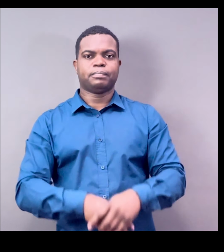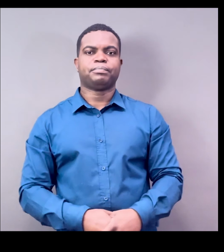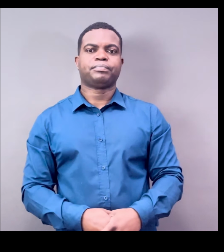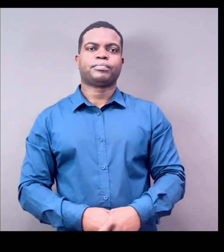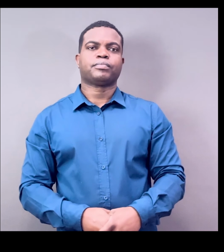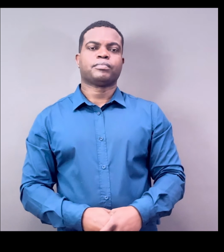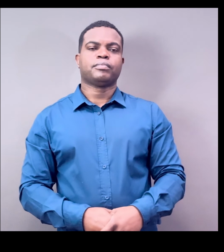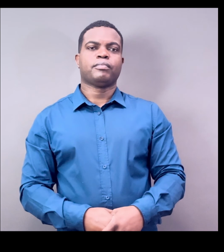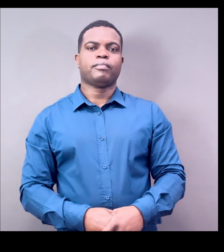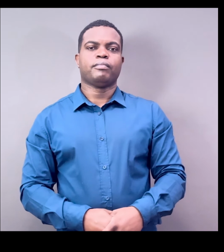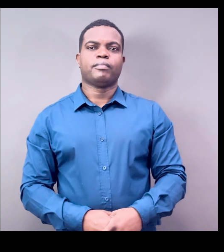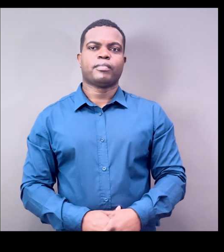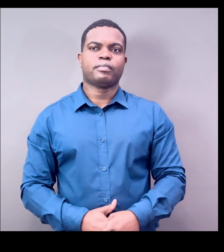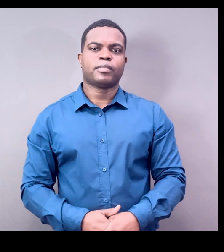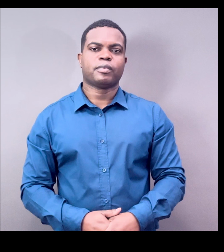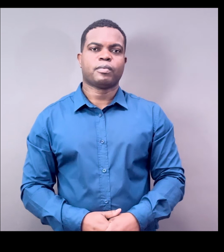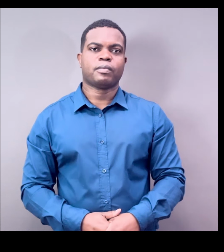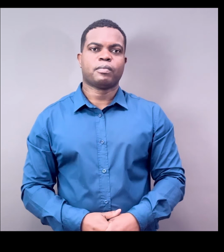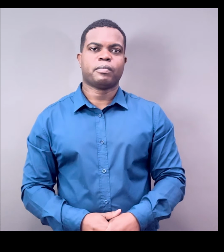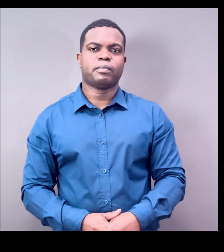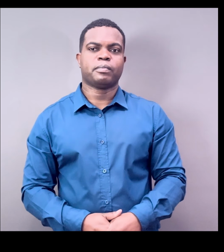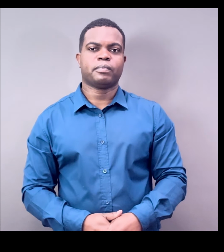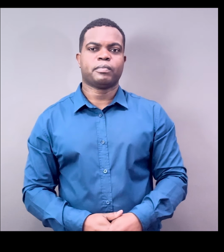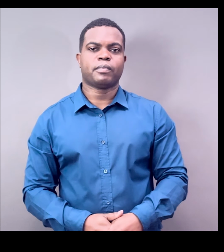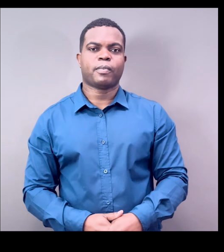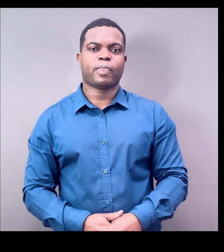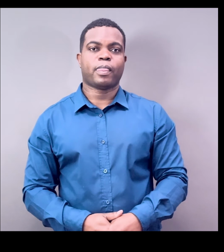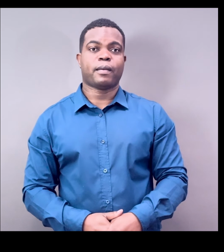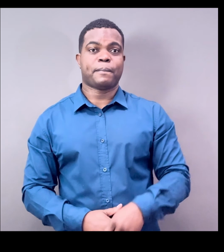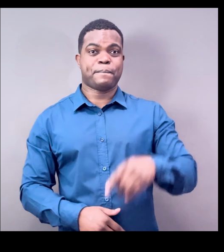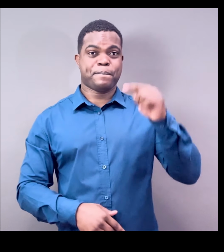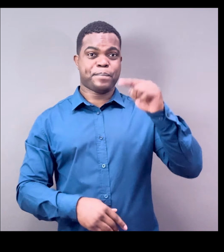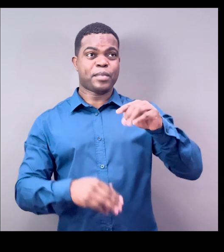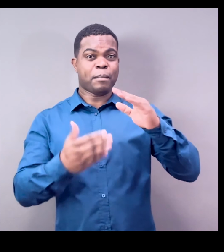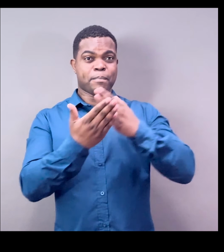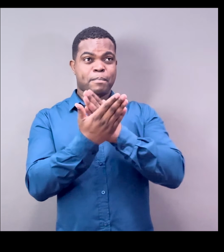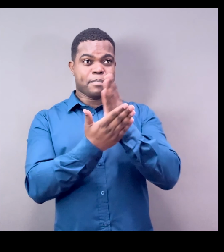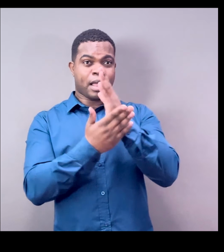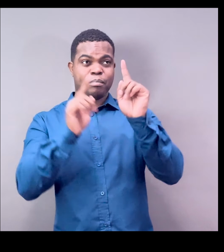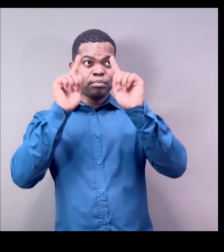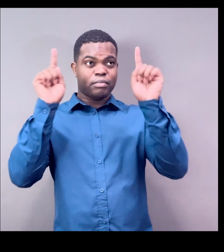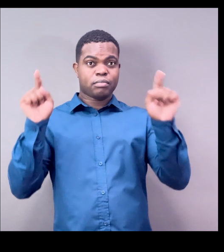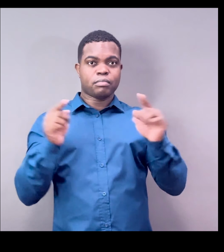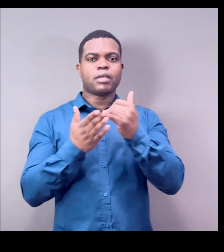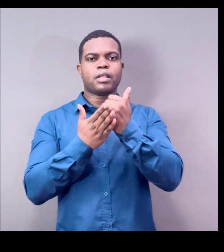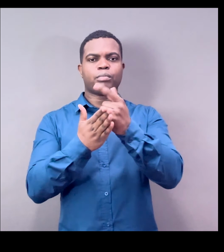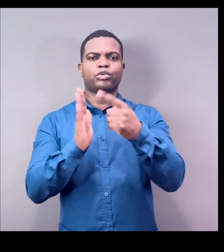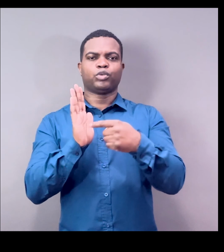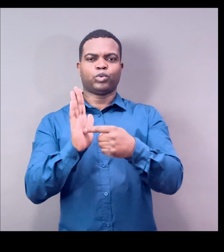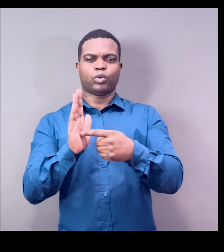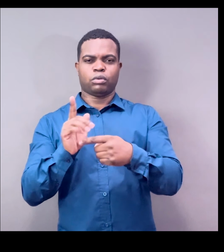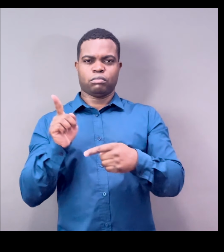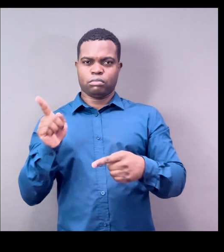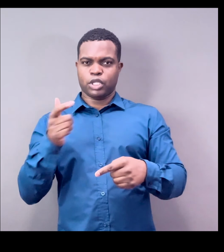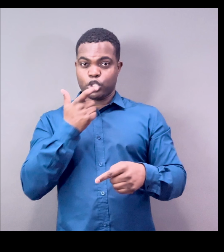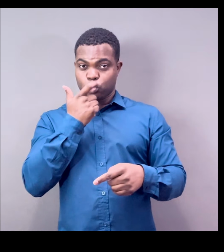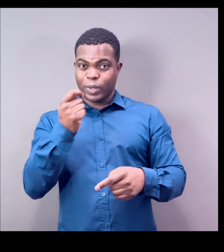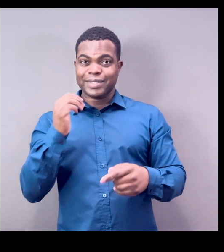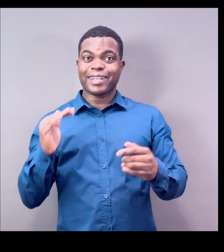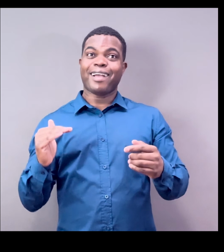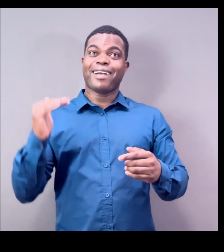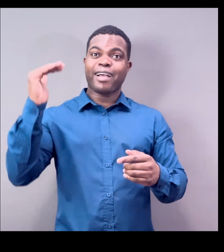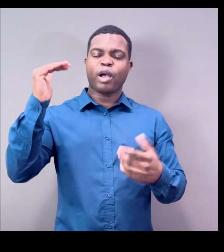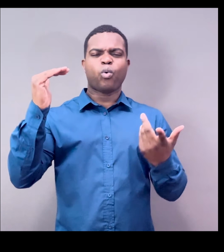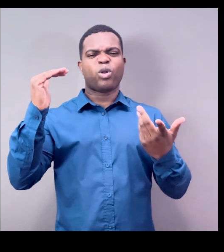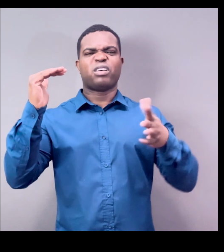You can create a map that will show you whether their interest is high or low.